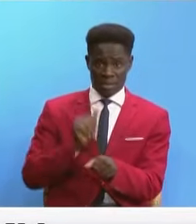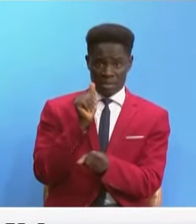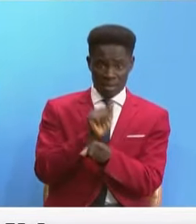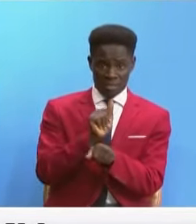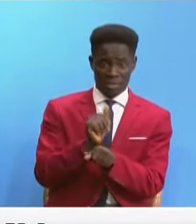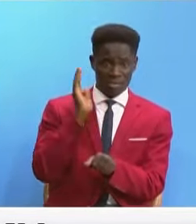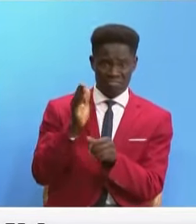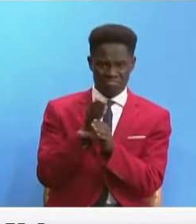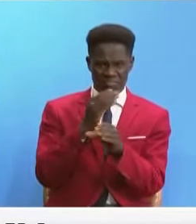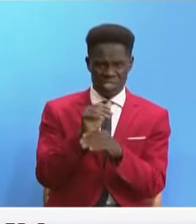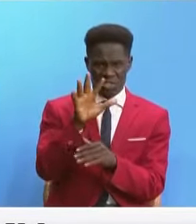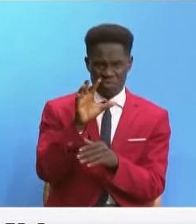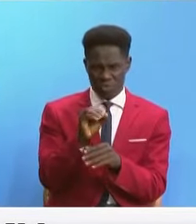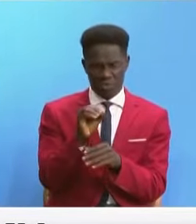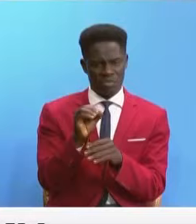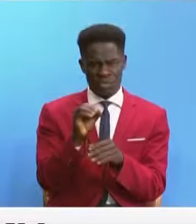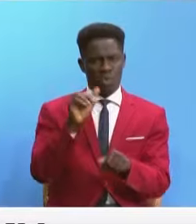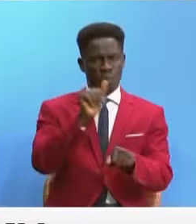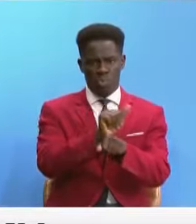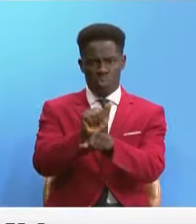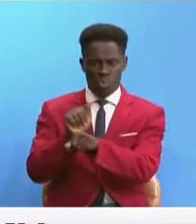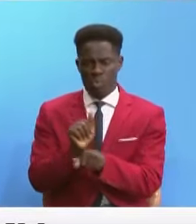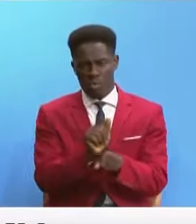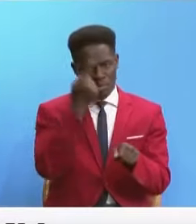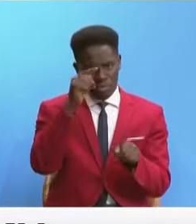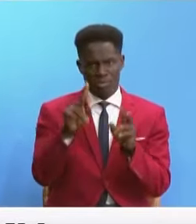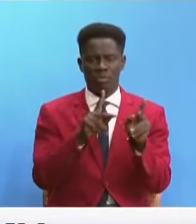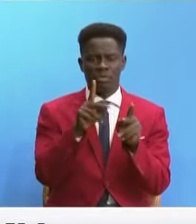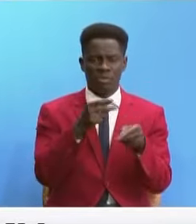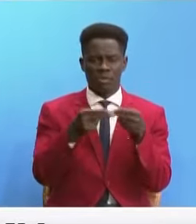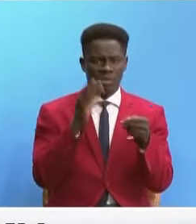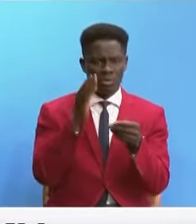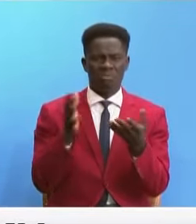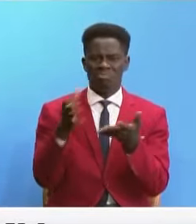is highly commendable.